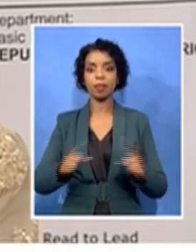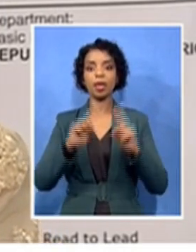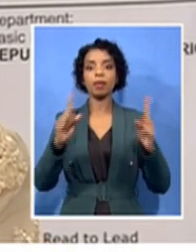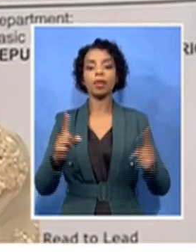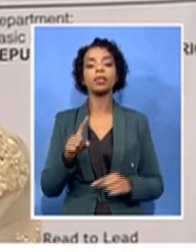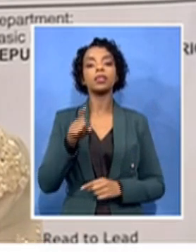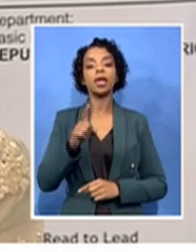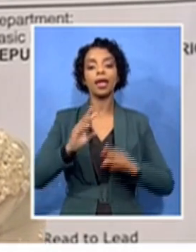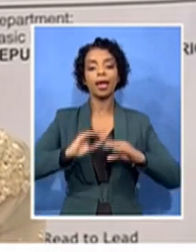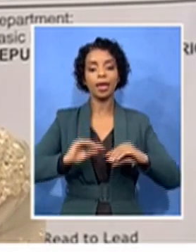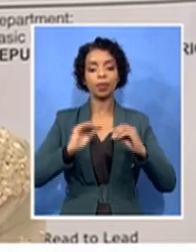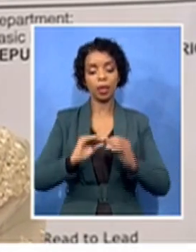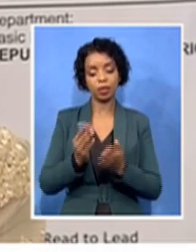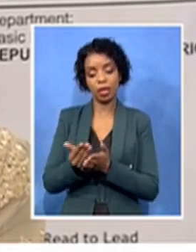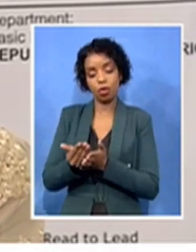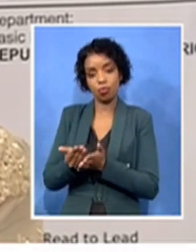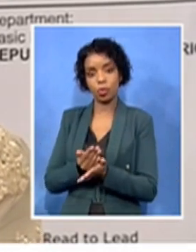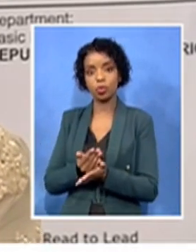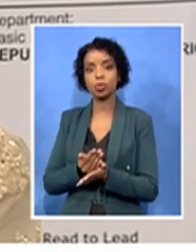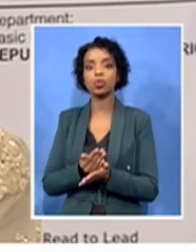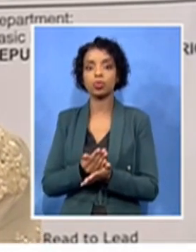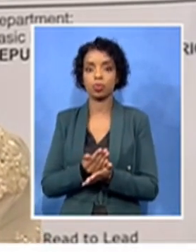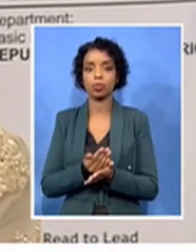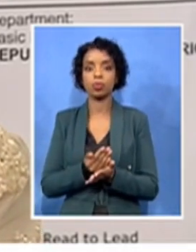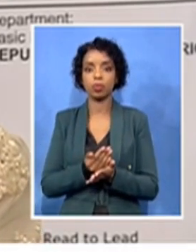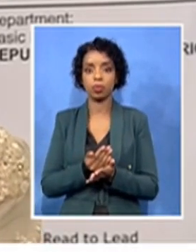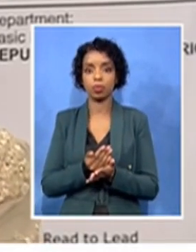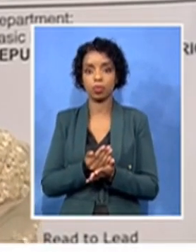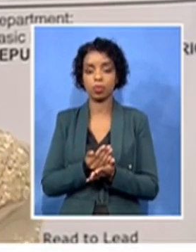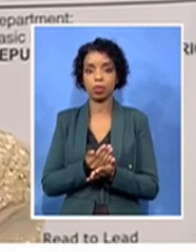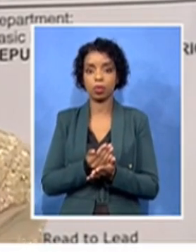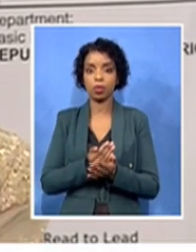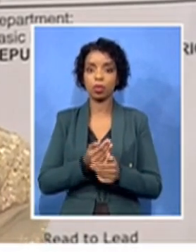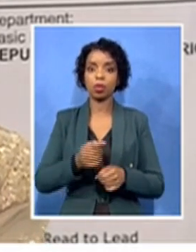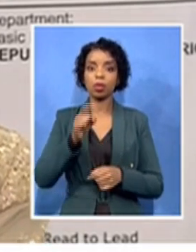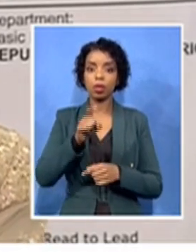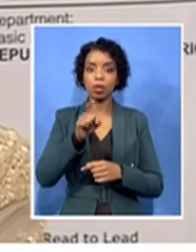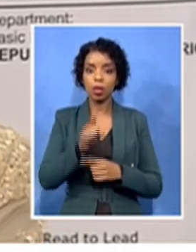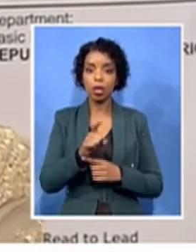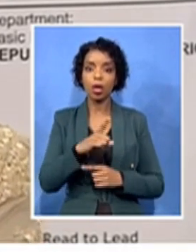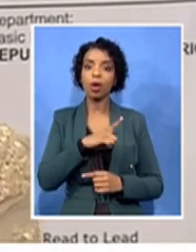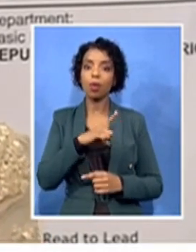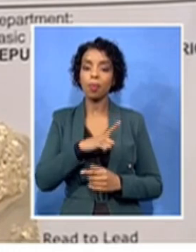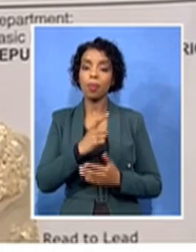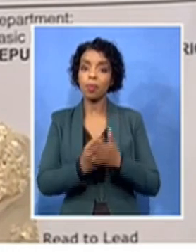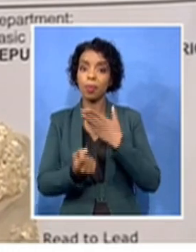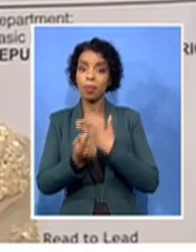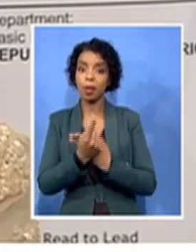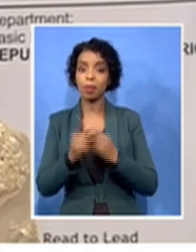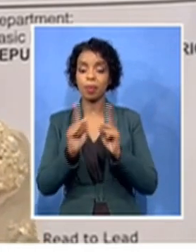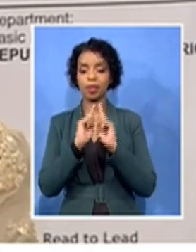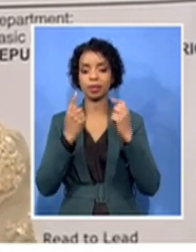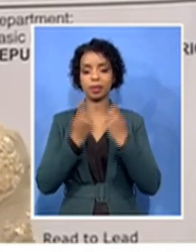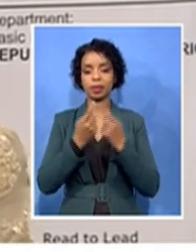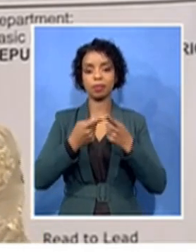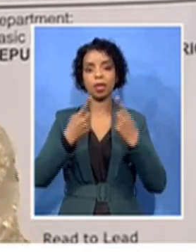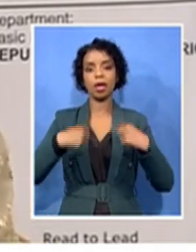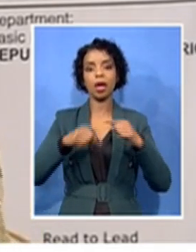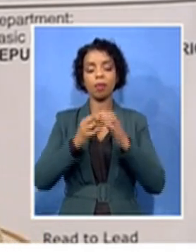This is, of course, as a result of the growing of our timber through the Funza Lushaka. So I see the director here, that it really